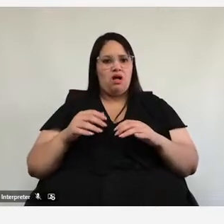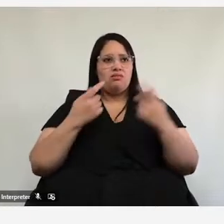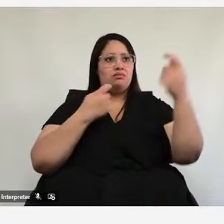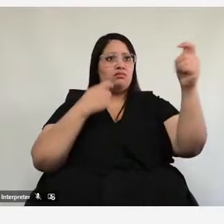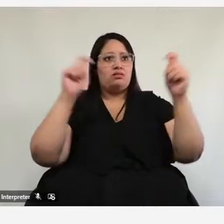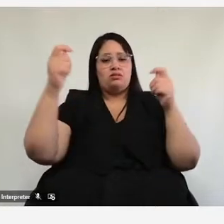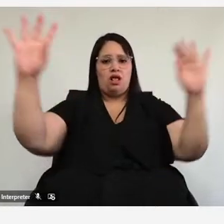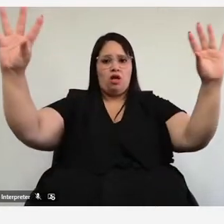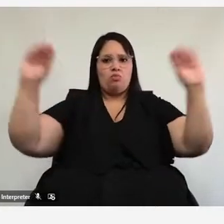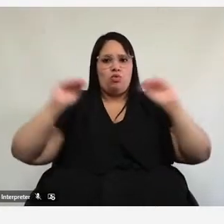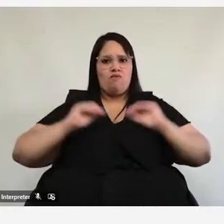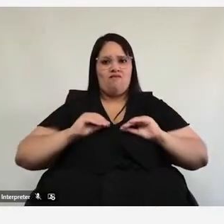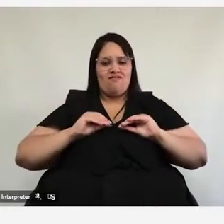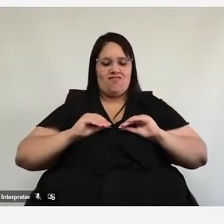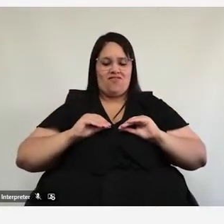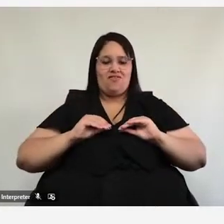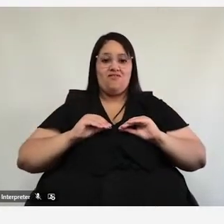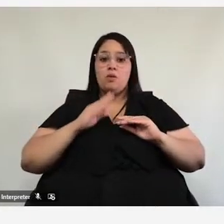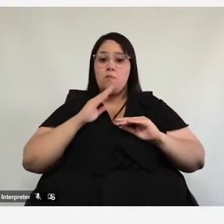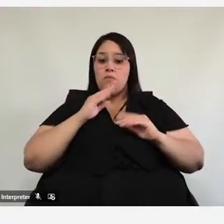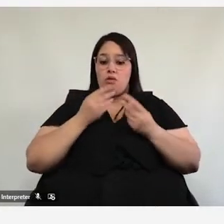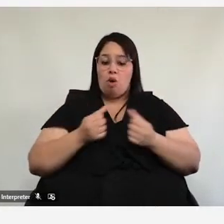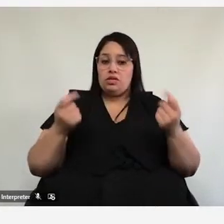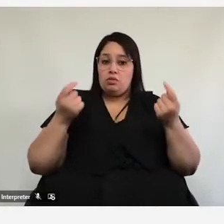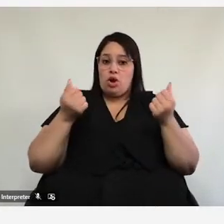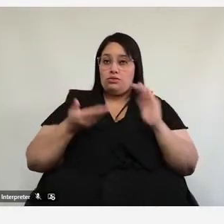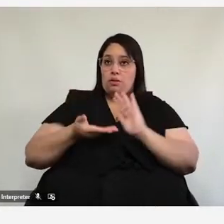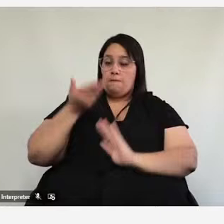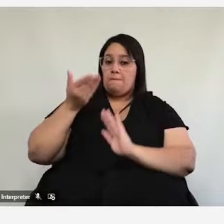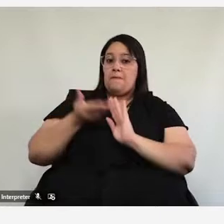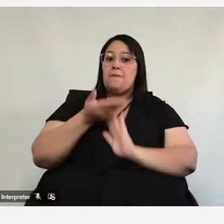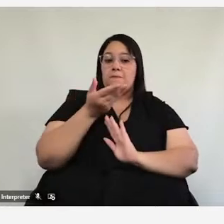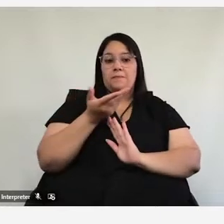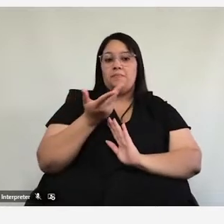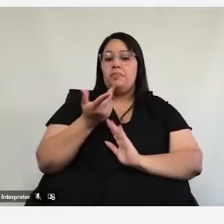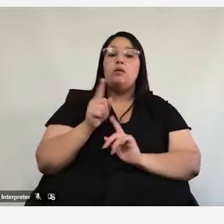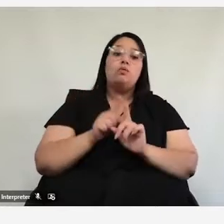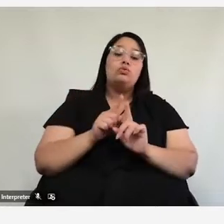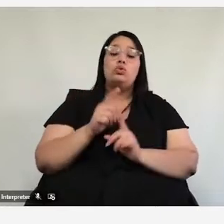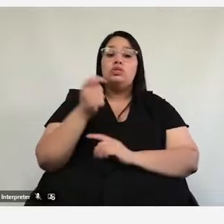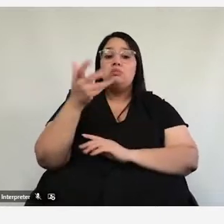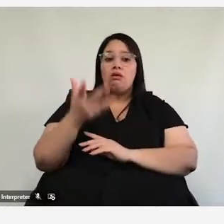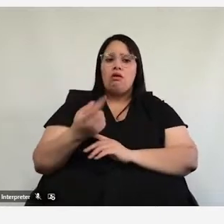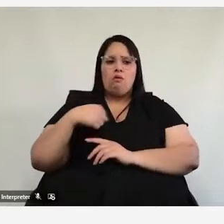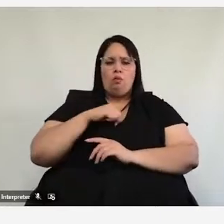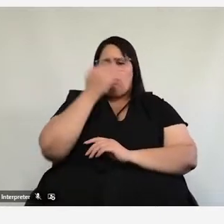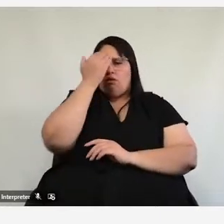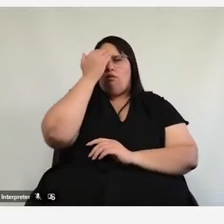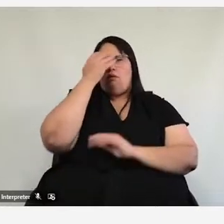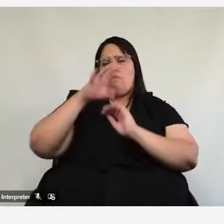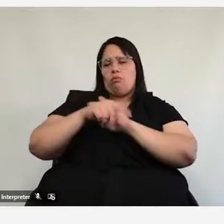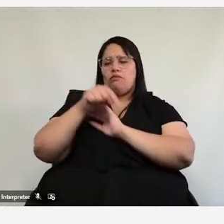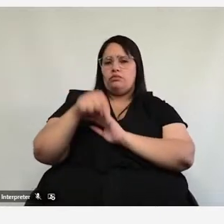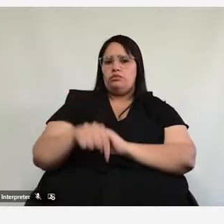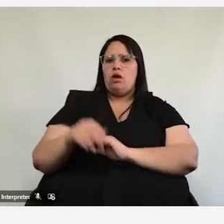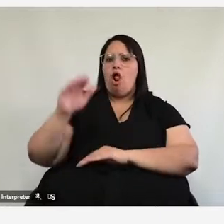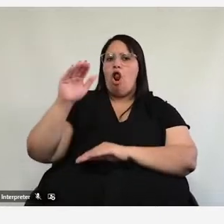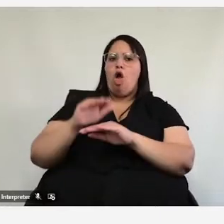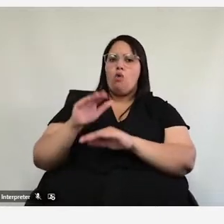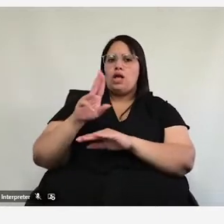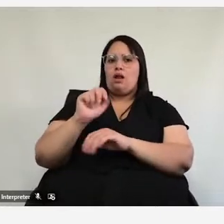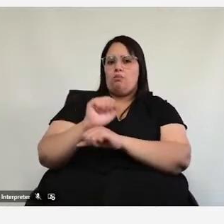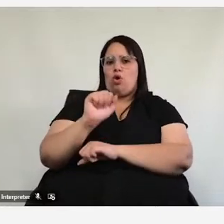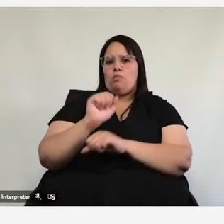and moving here, pushing up property prices in the process. And Speaker, we all know that this province has the lowest unemployment rate